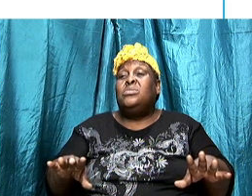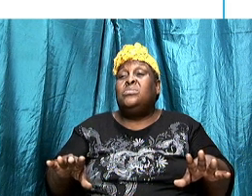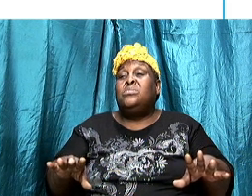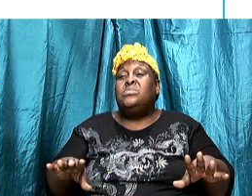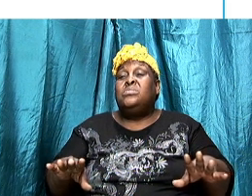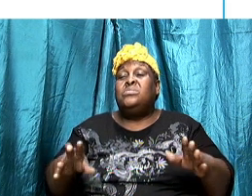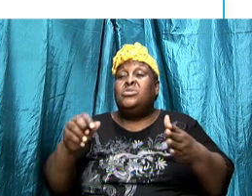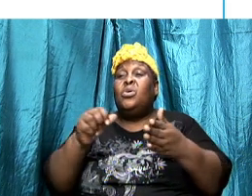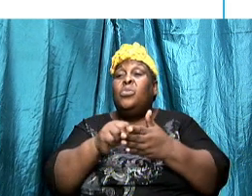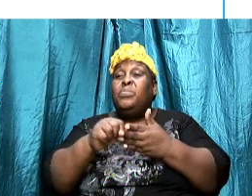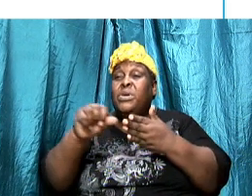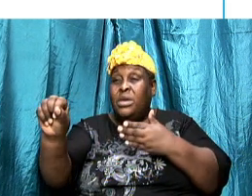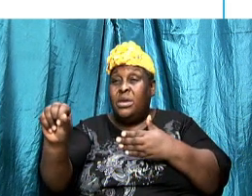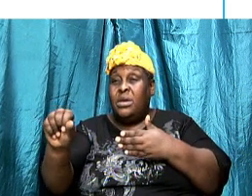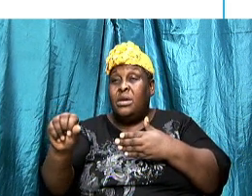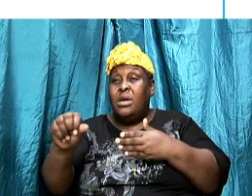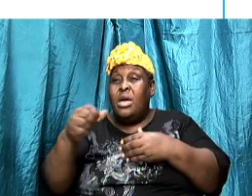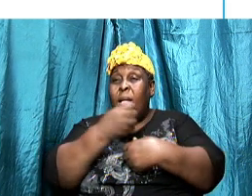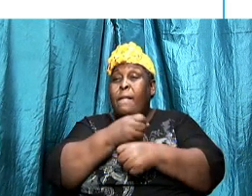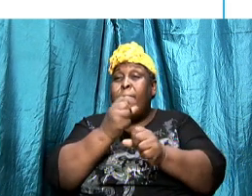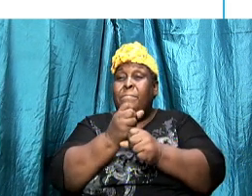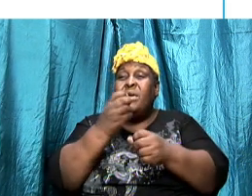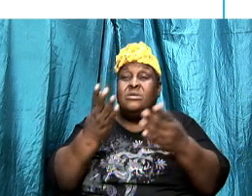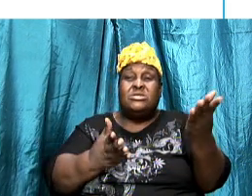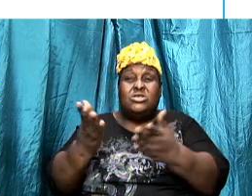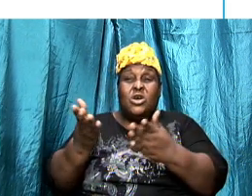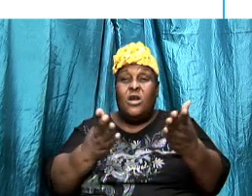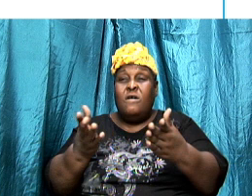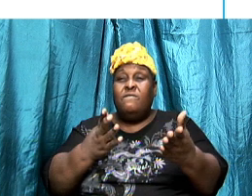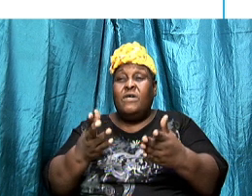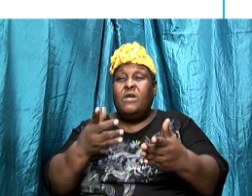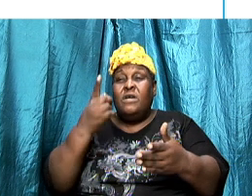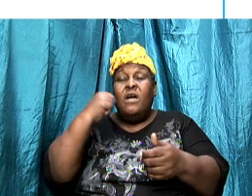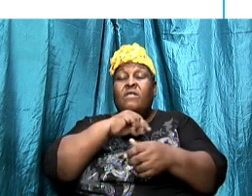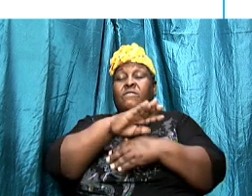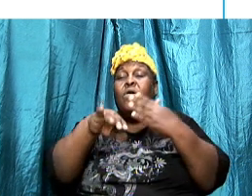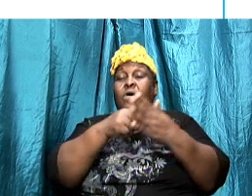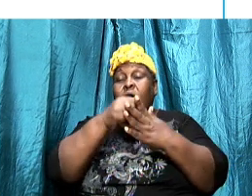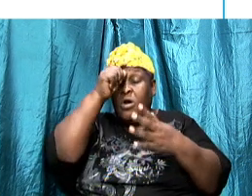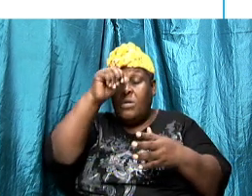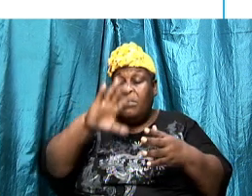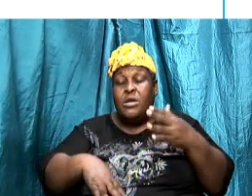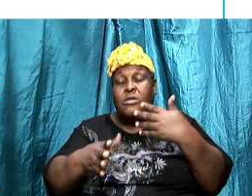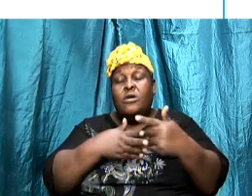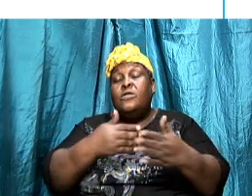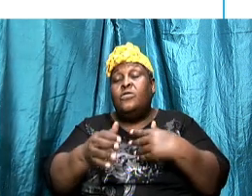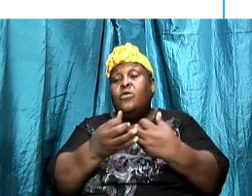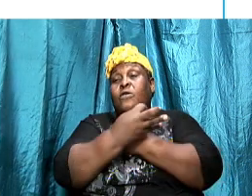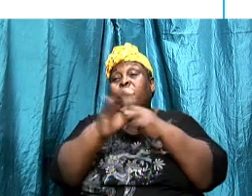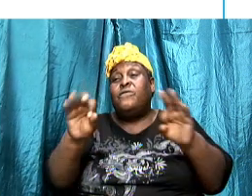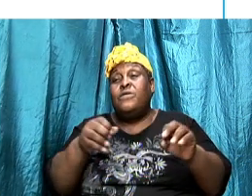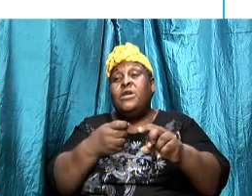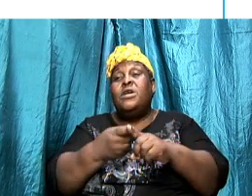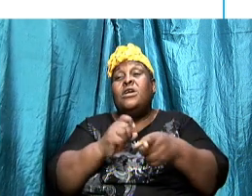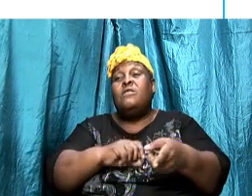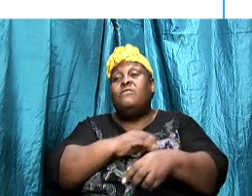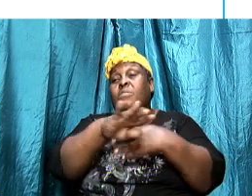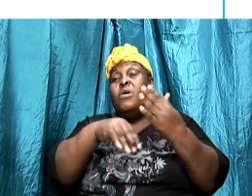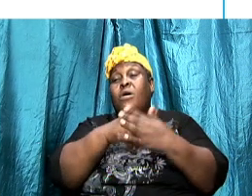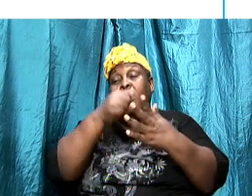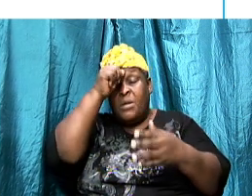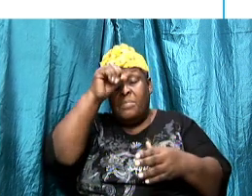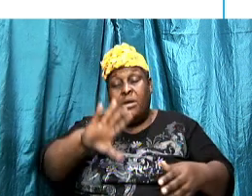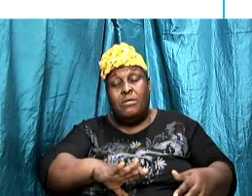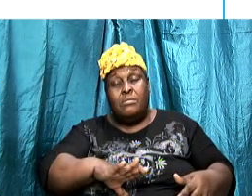He made himself servant of all men, you know, though he be free from all men. And so Paul made the point that, you